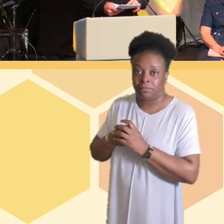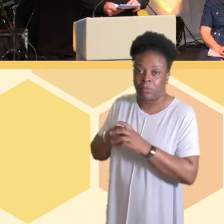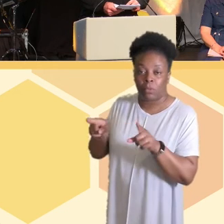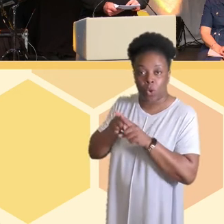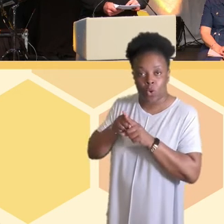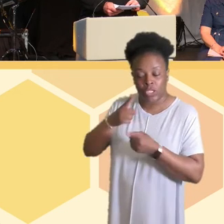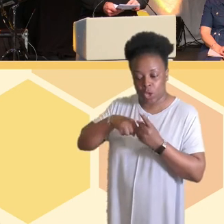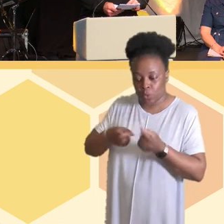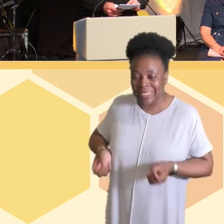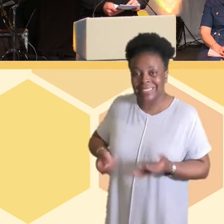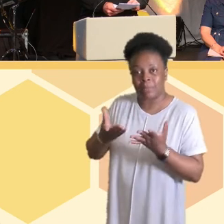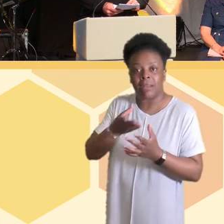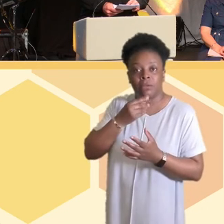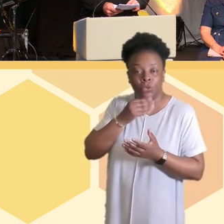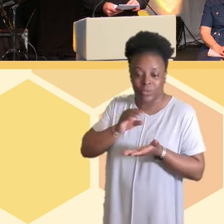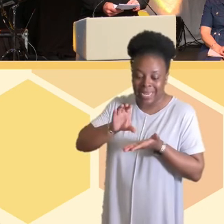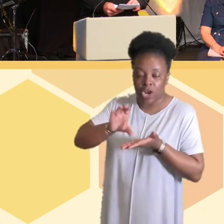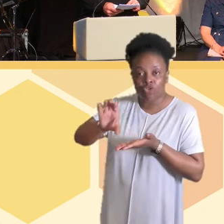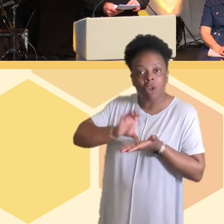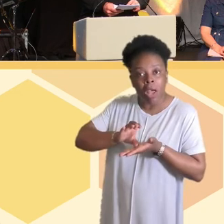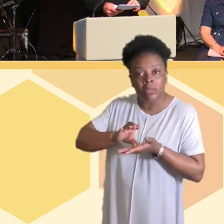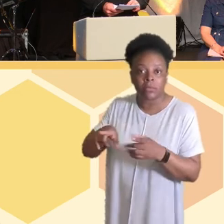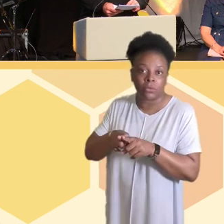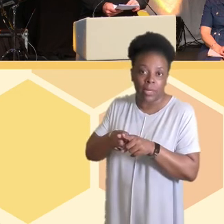grants from the benevolent funds.